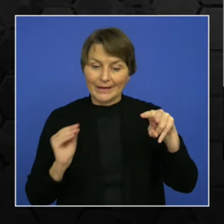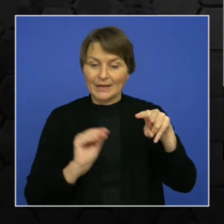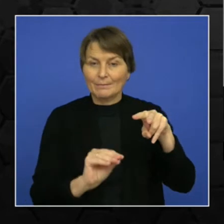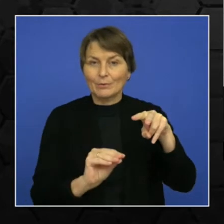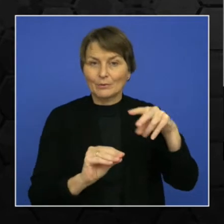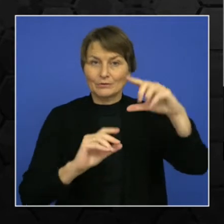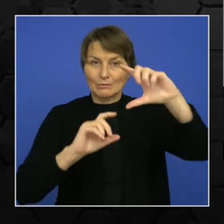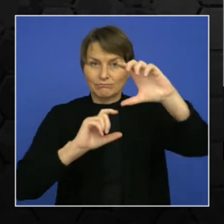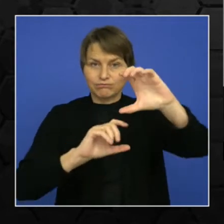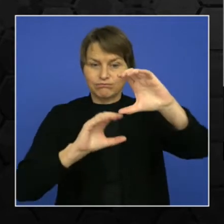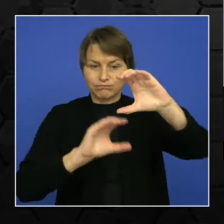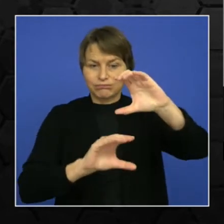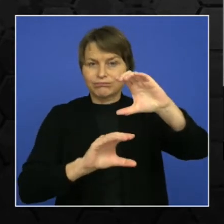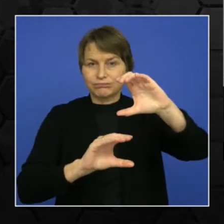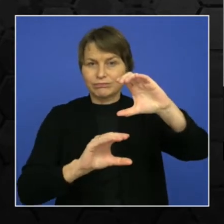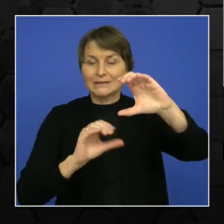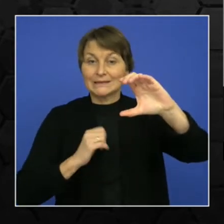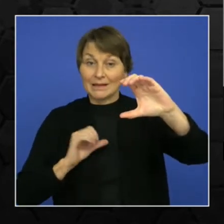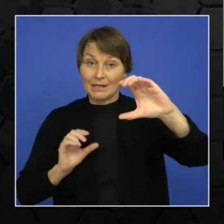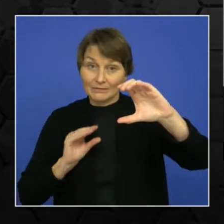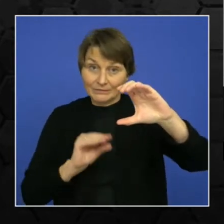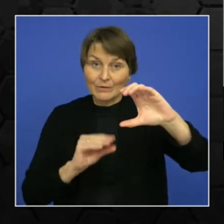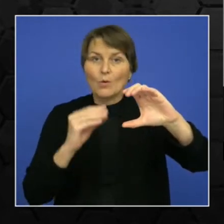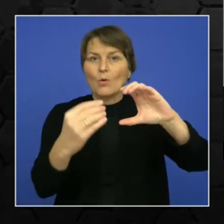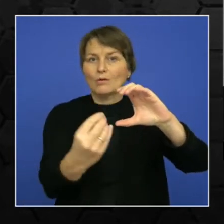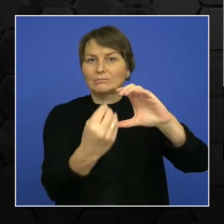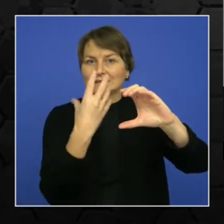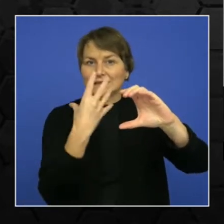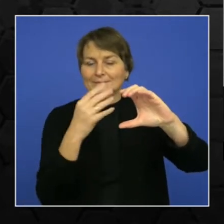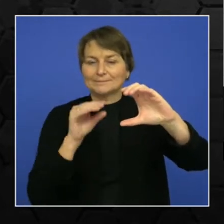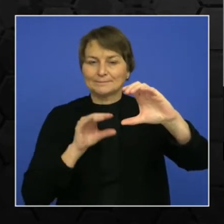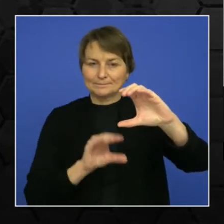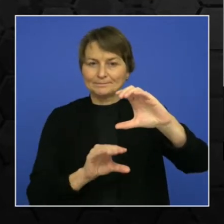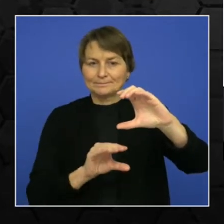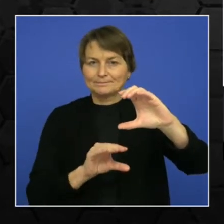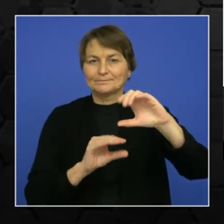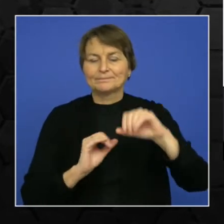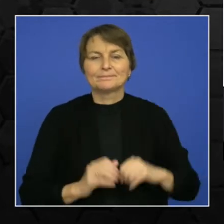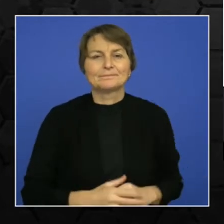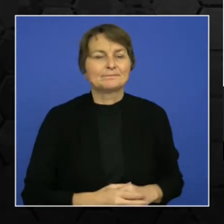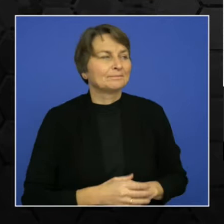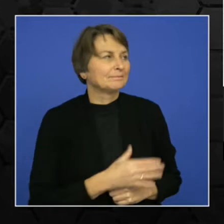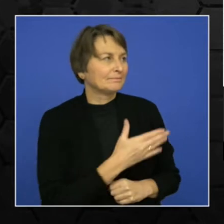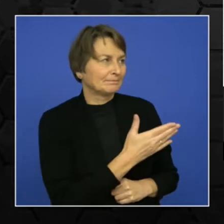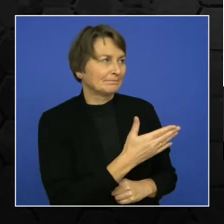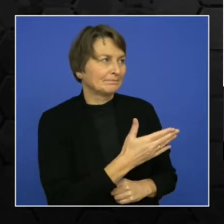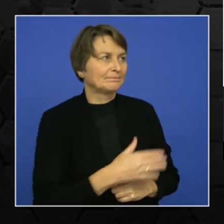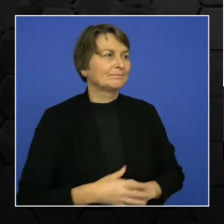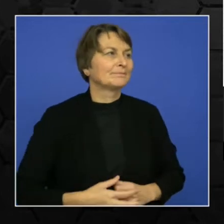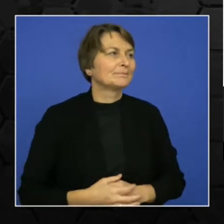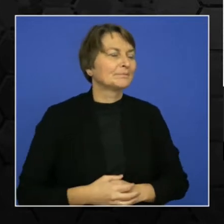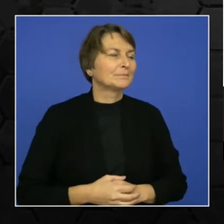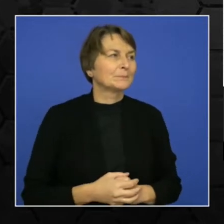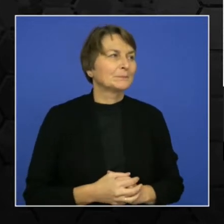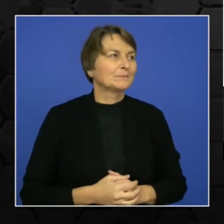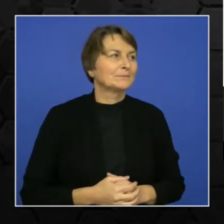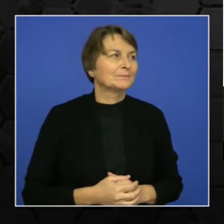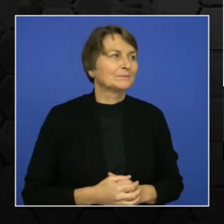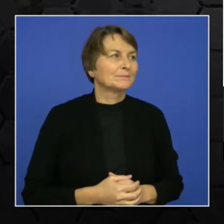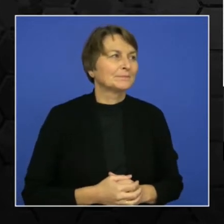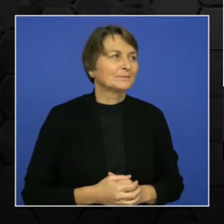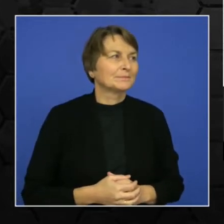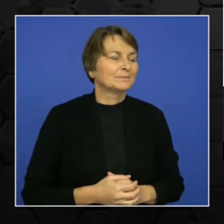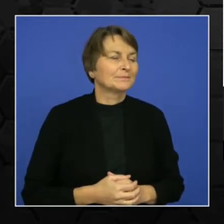my programming analogy, so that will be print statement for the statement block. And with that, I